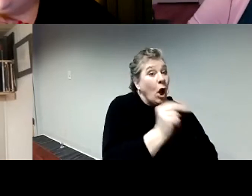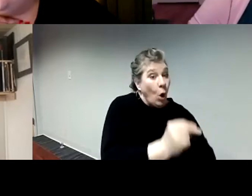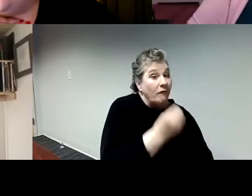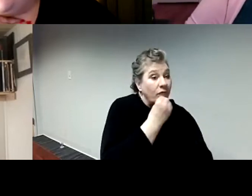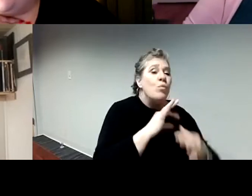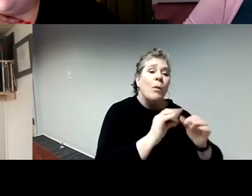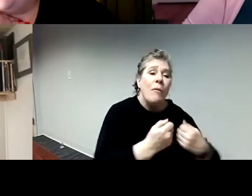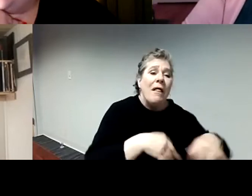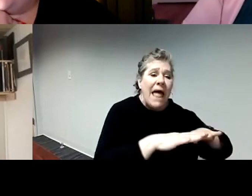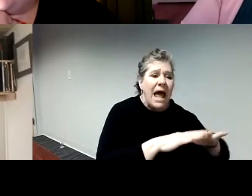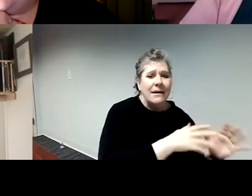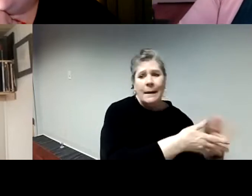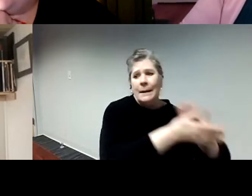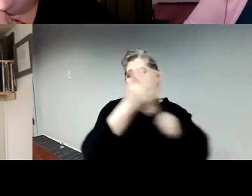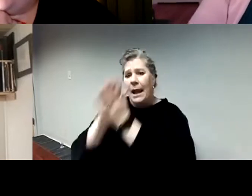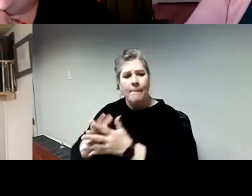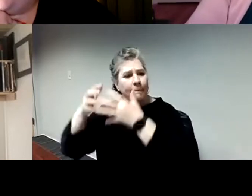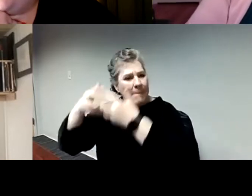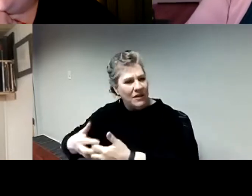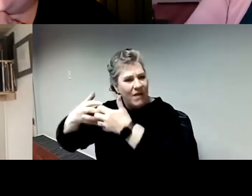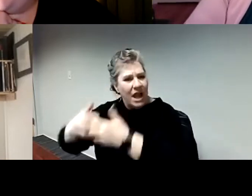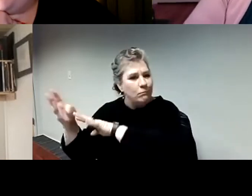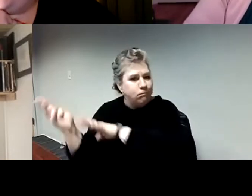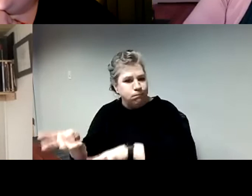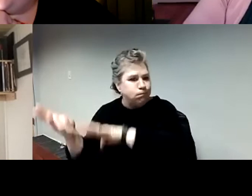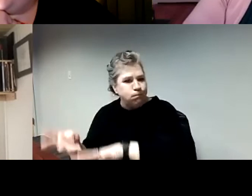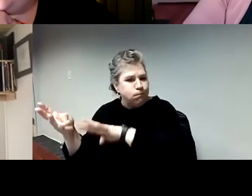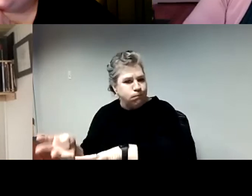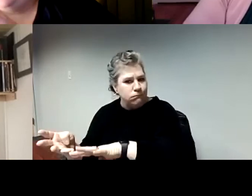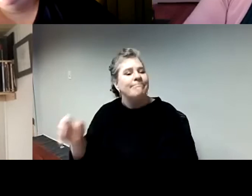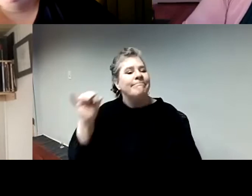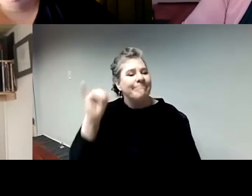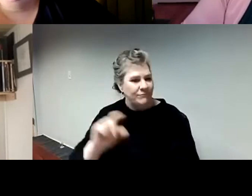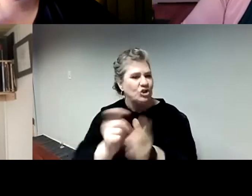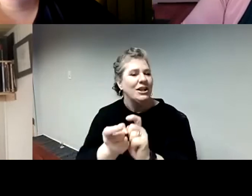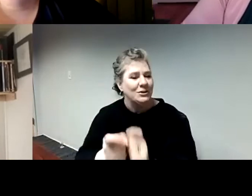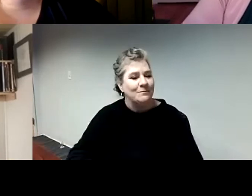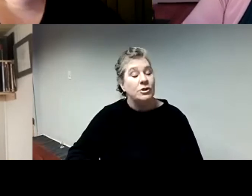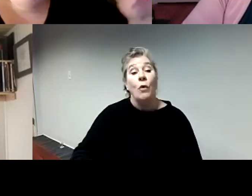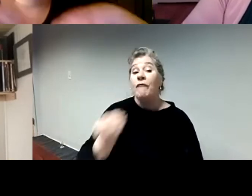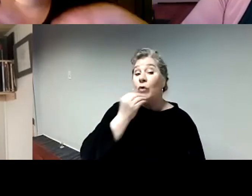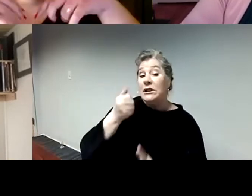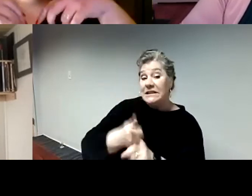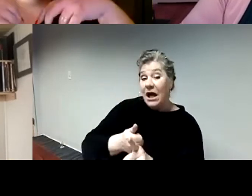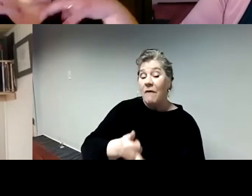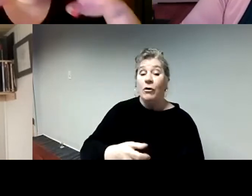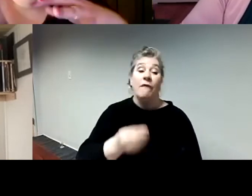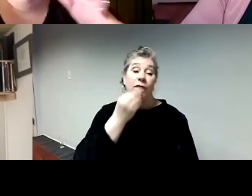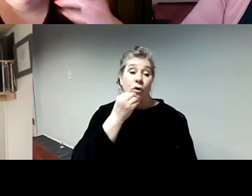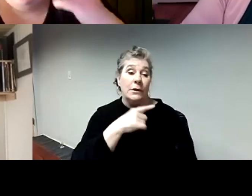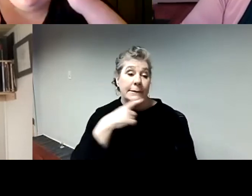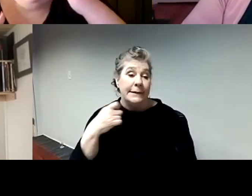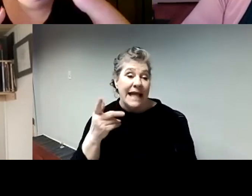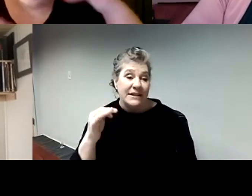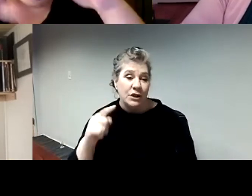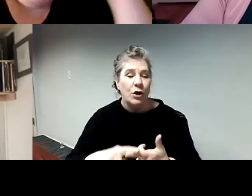land. And I think that food deserts or food inequity